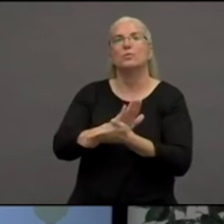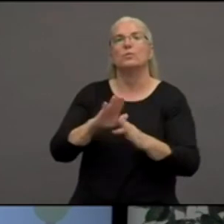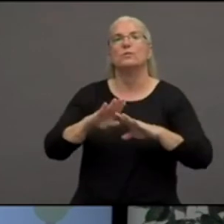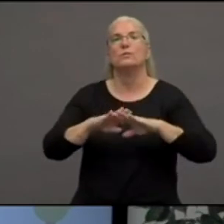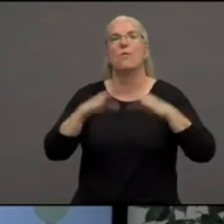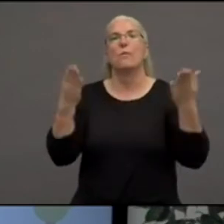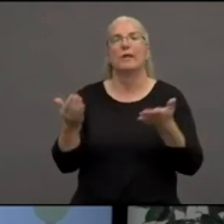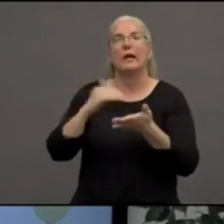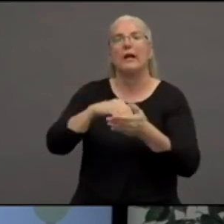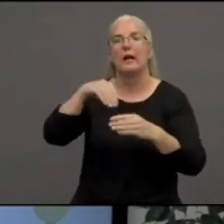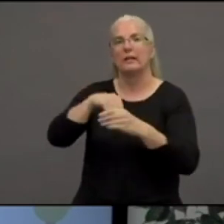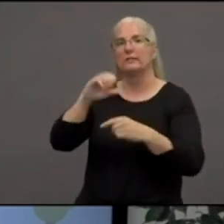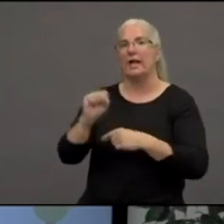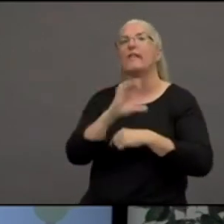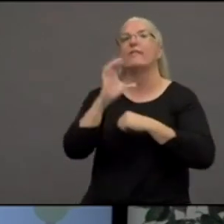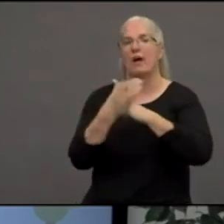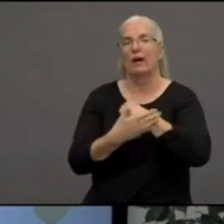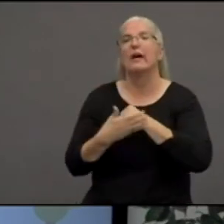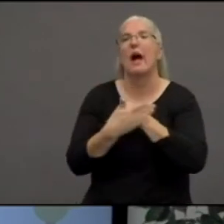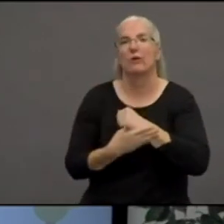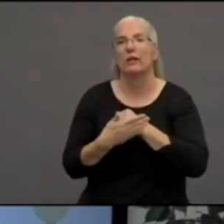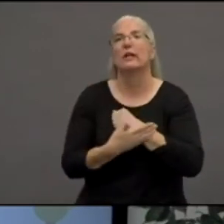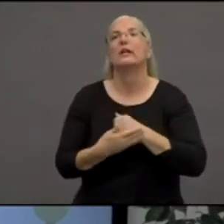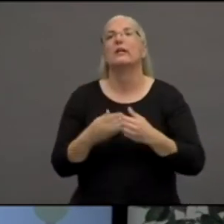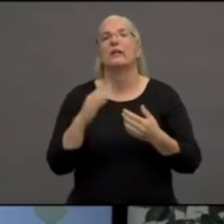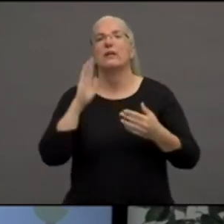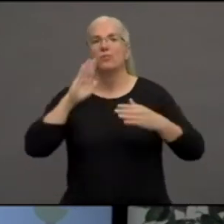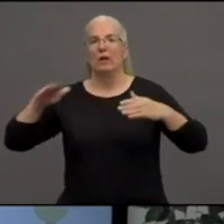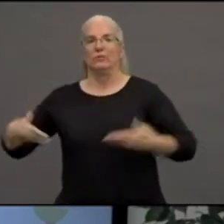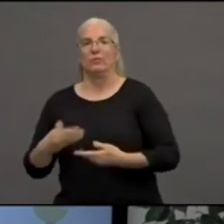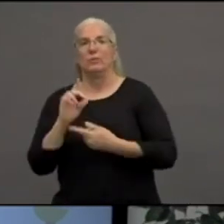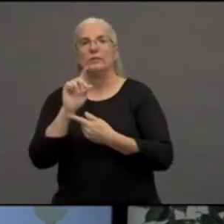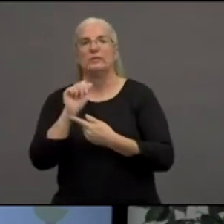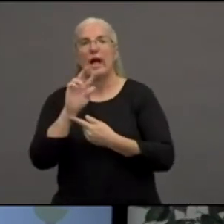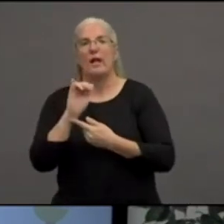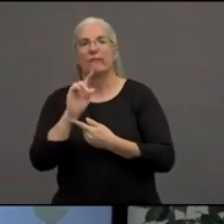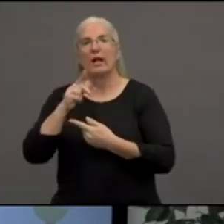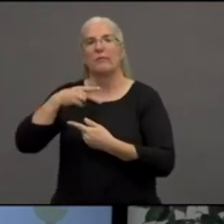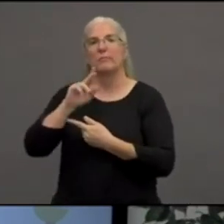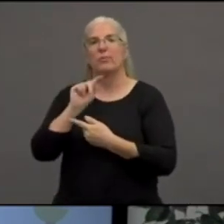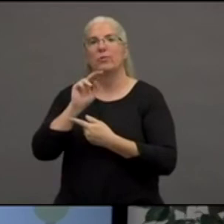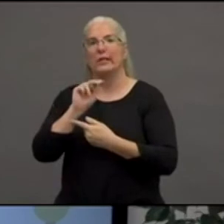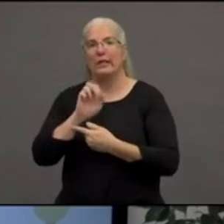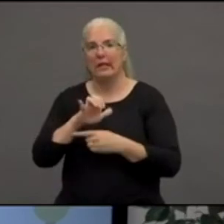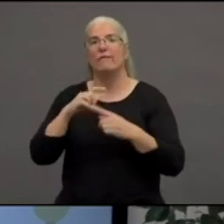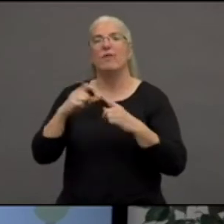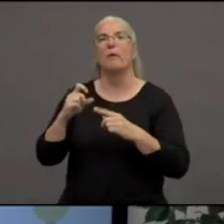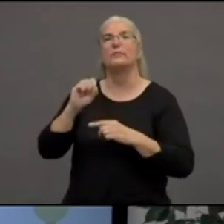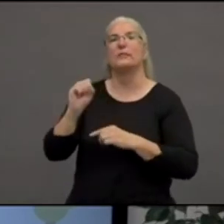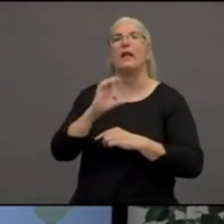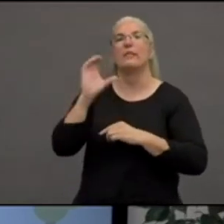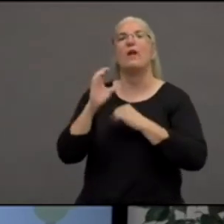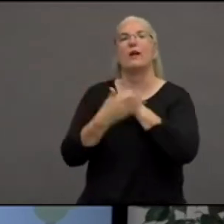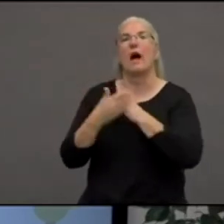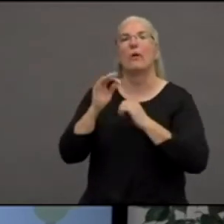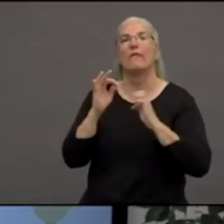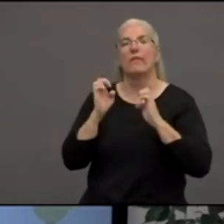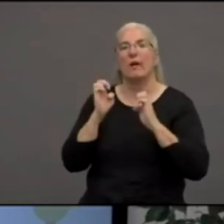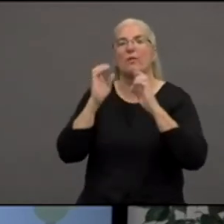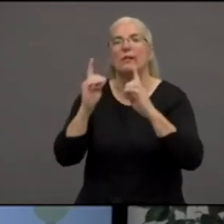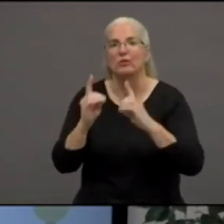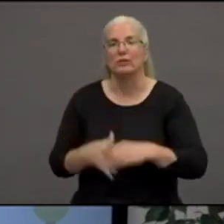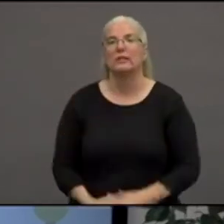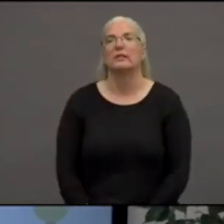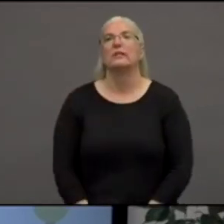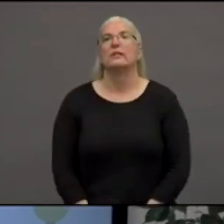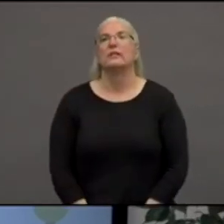from the Santa Clara County Office of Education joins us, and in just a few moments we will be discussing reopening